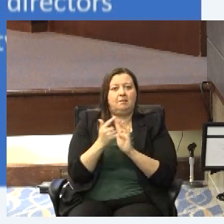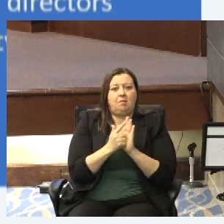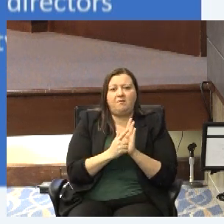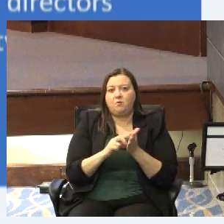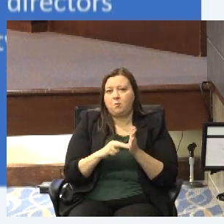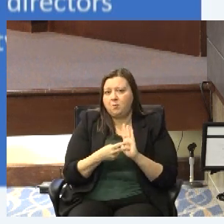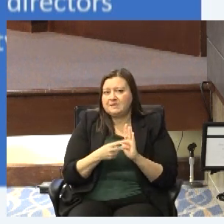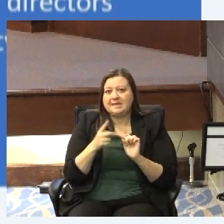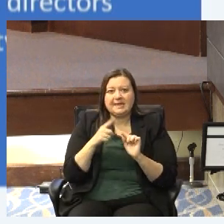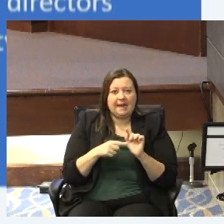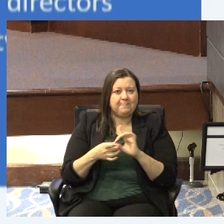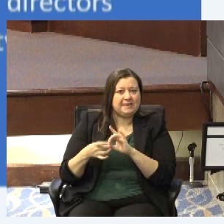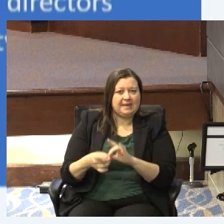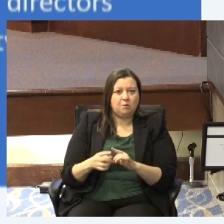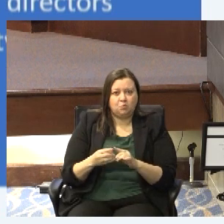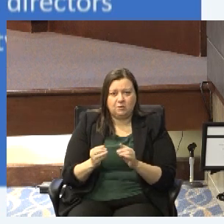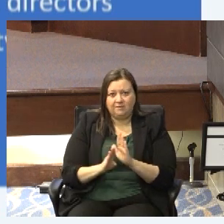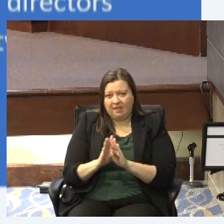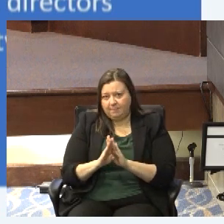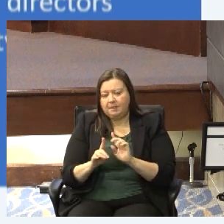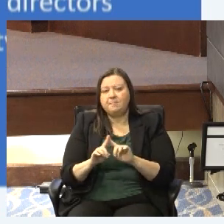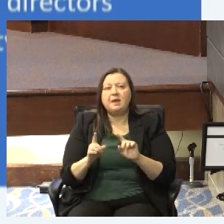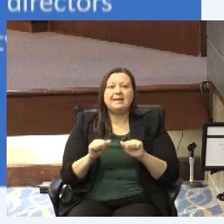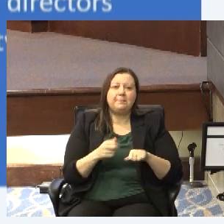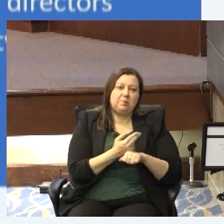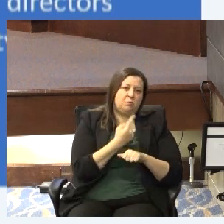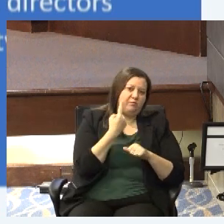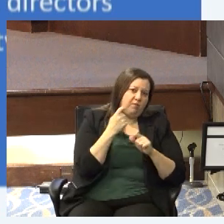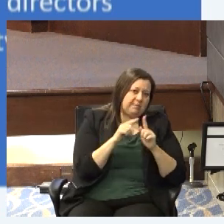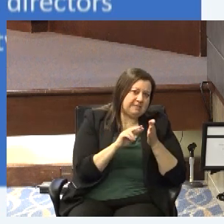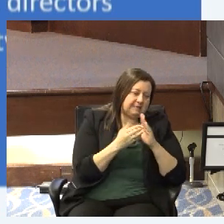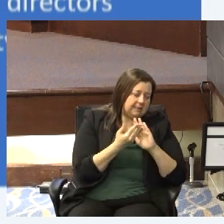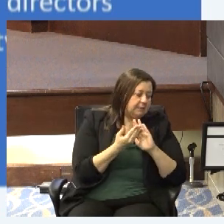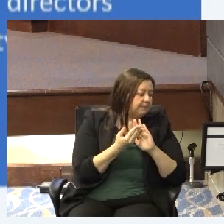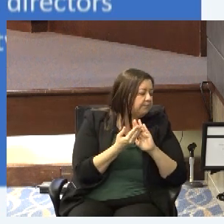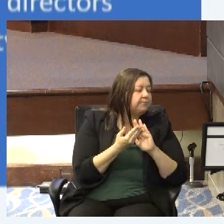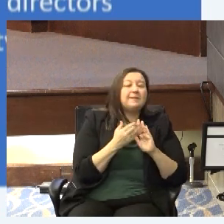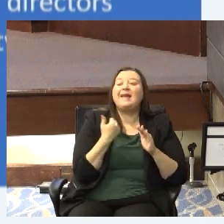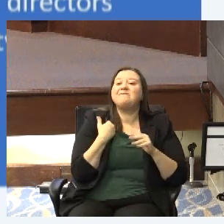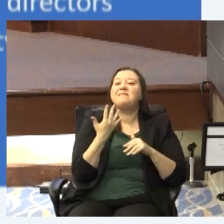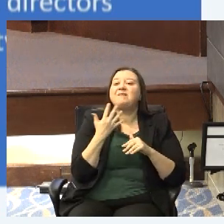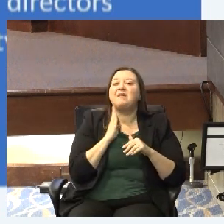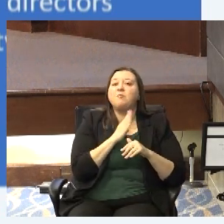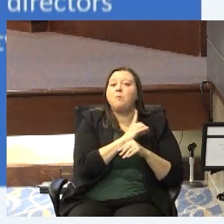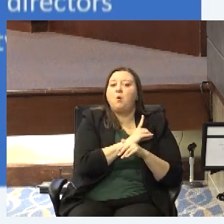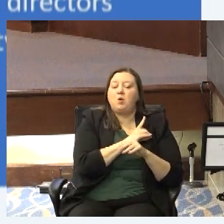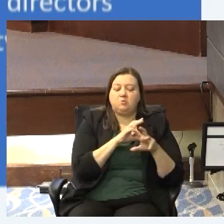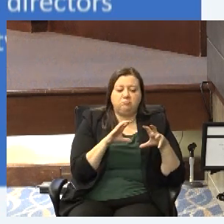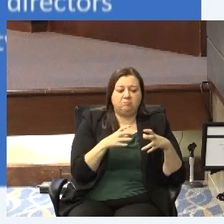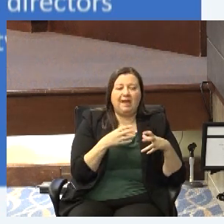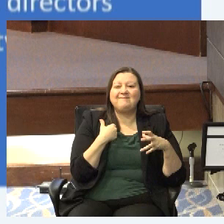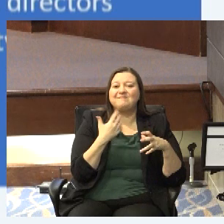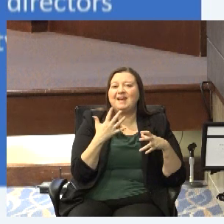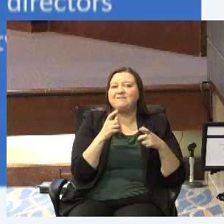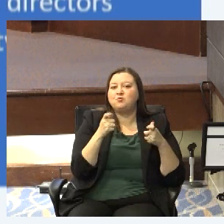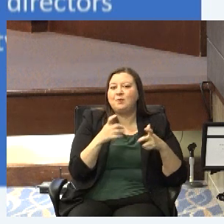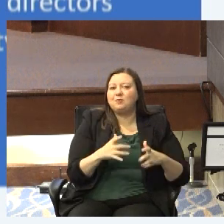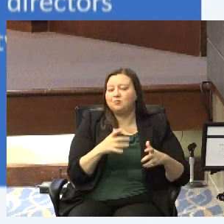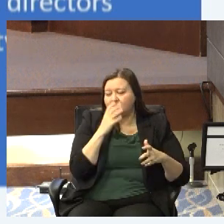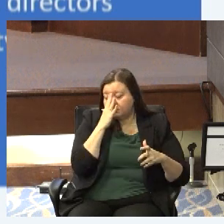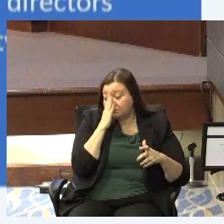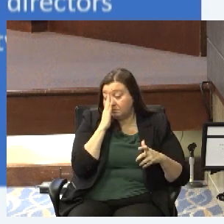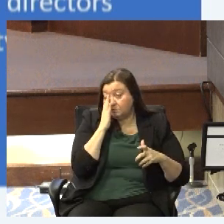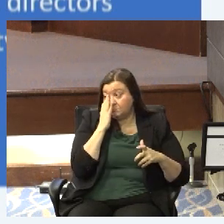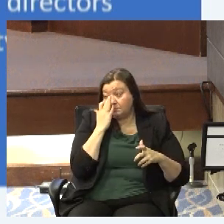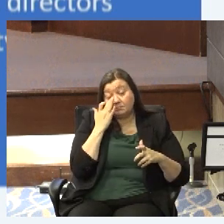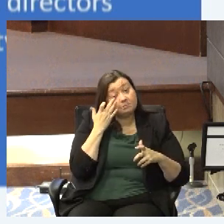not be tied to this development. The MMD board would have 5 directors. The developer would submit names to the city. The city has the ability